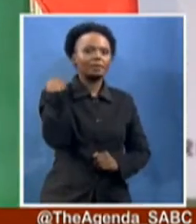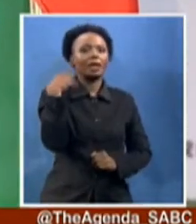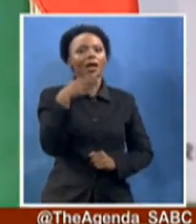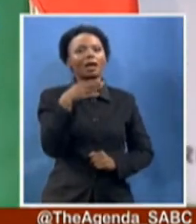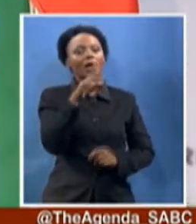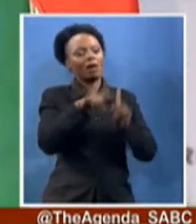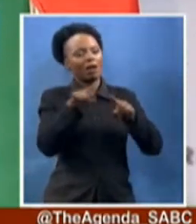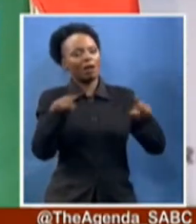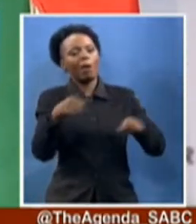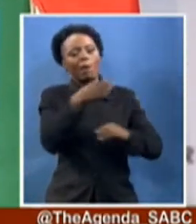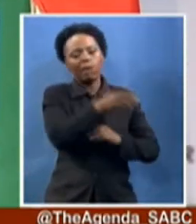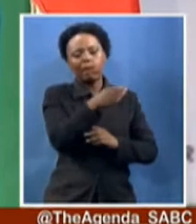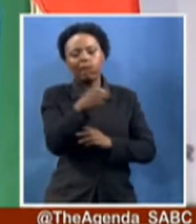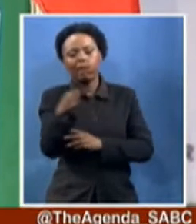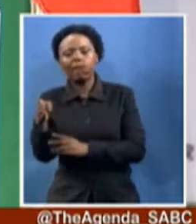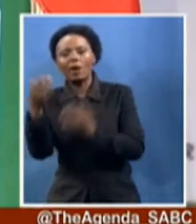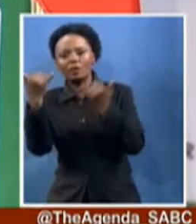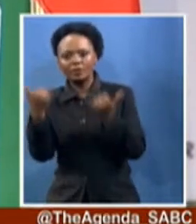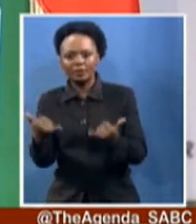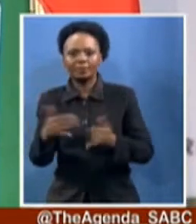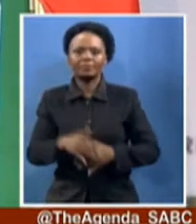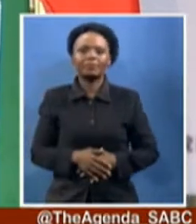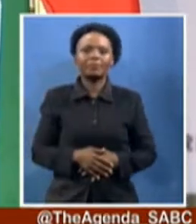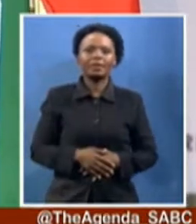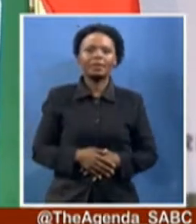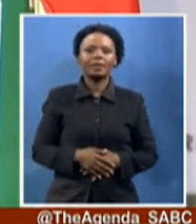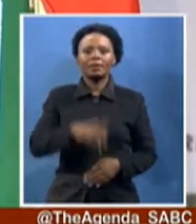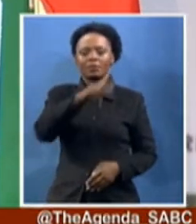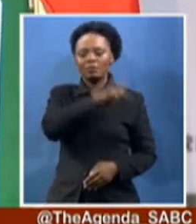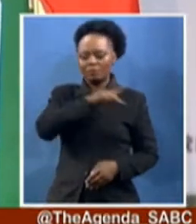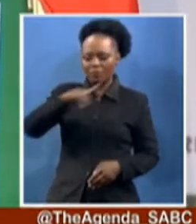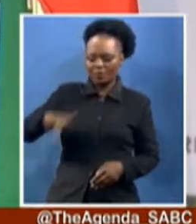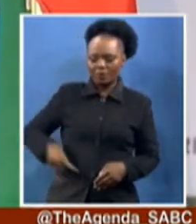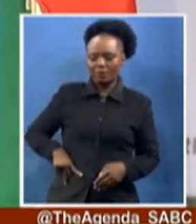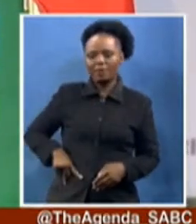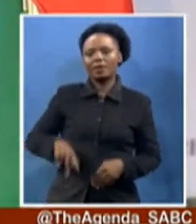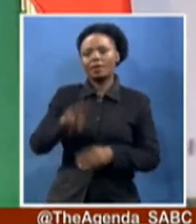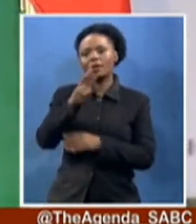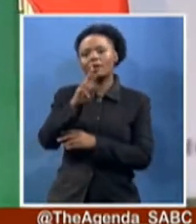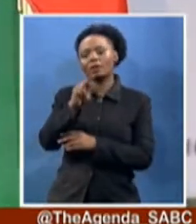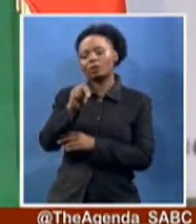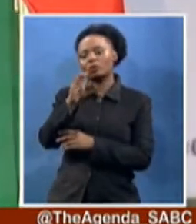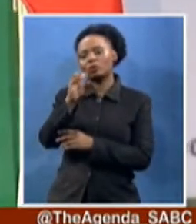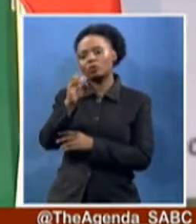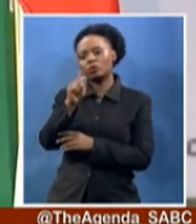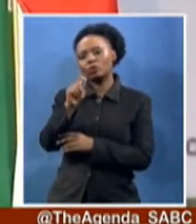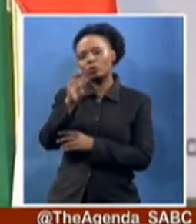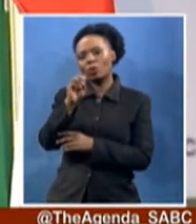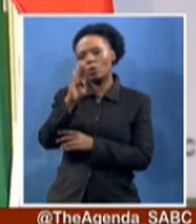Premier Mesisi Seforantombela, members of Executive Council,